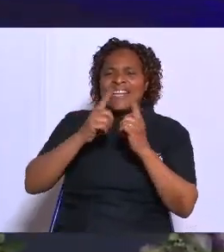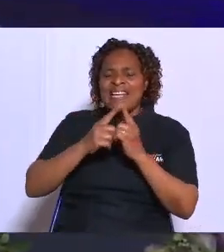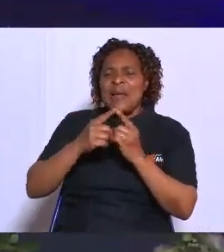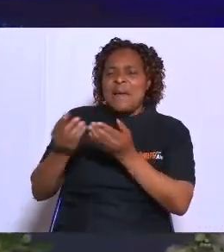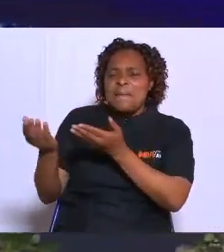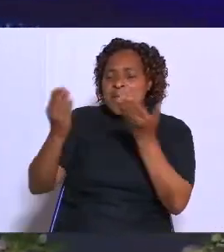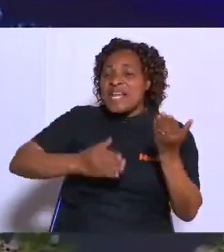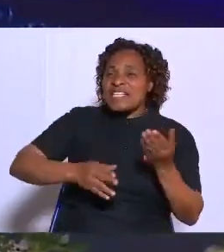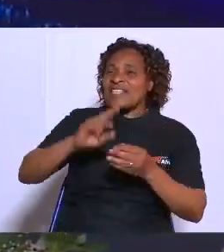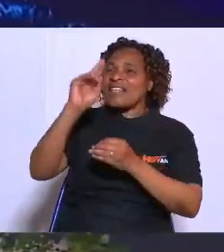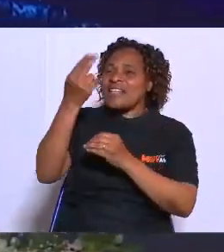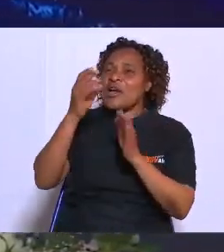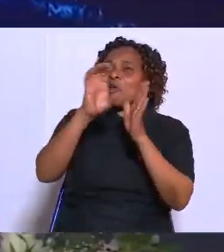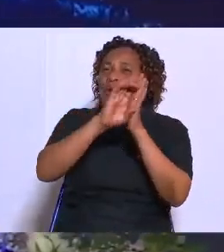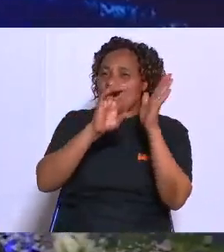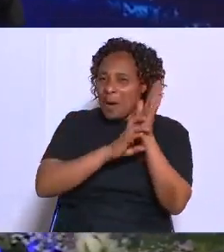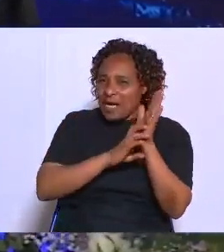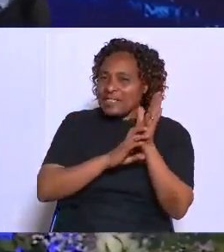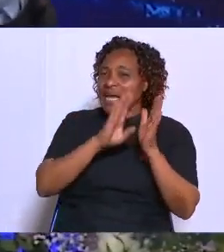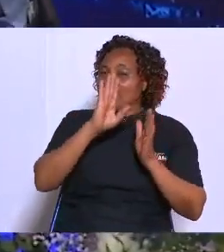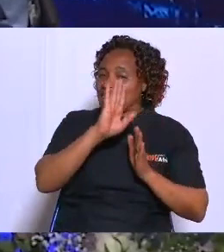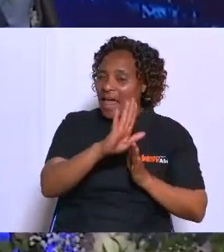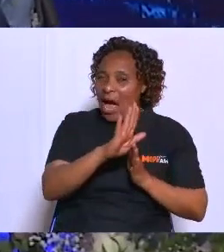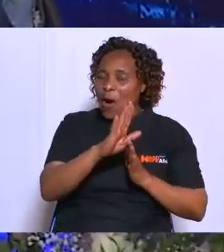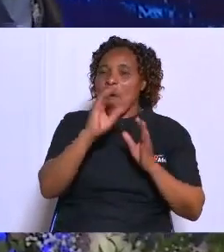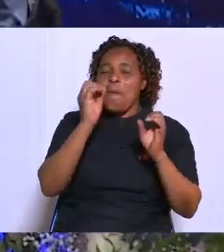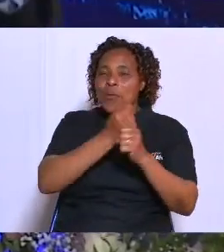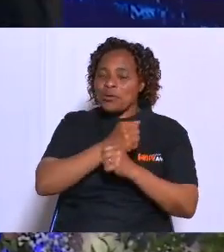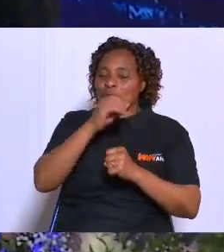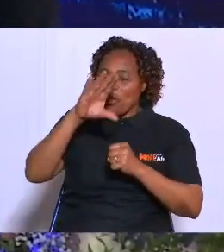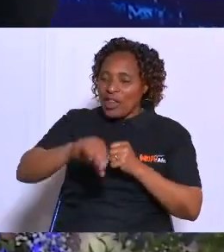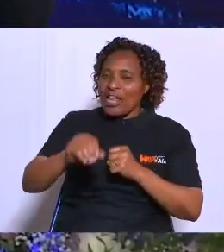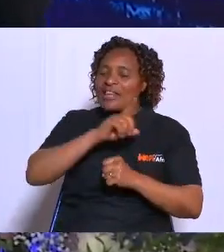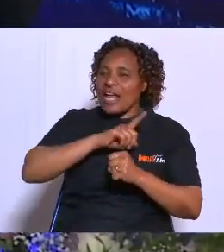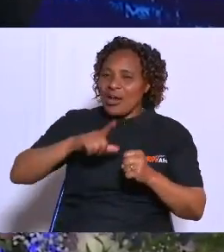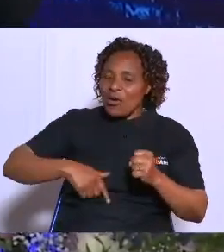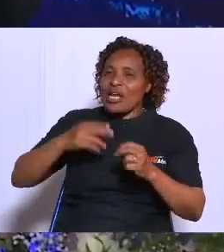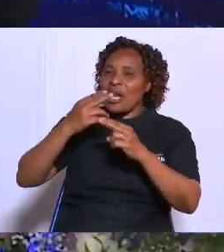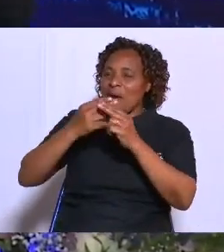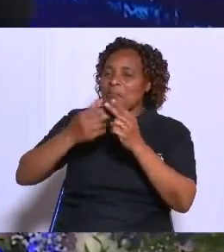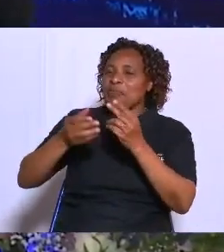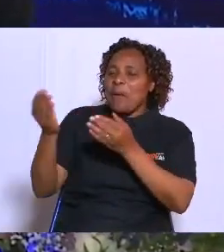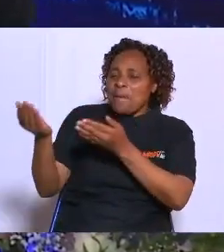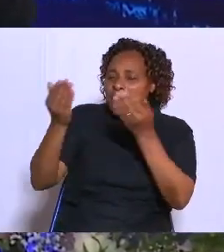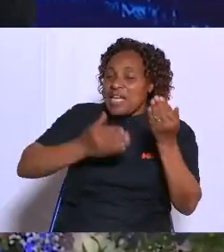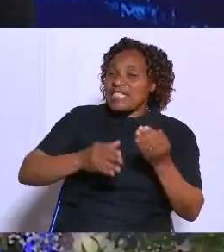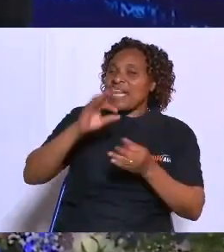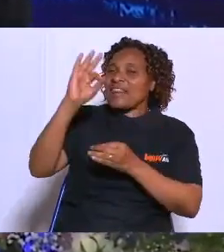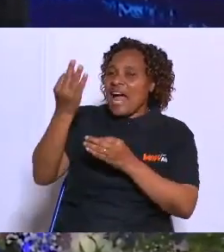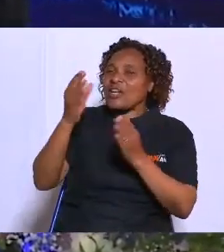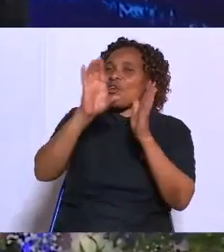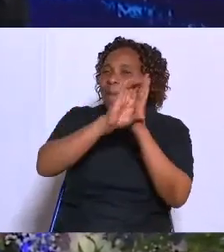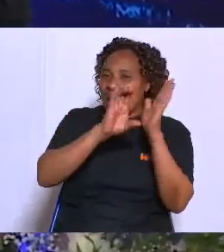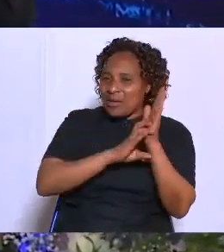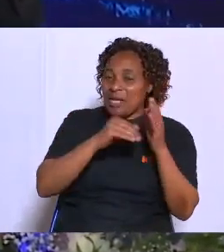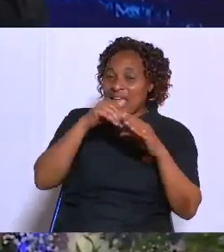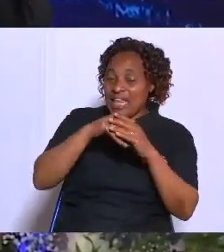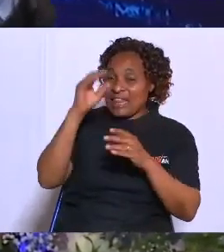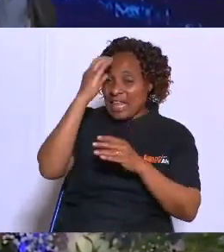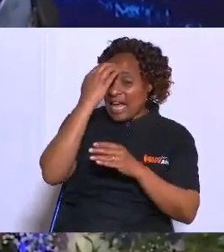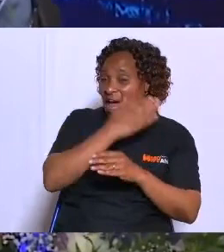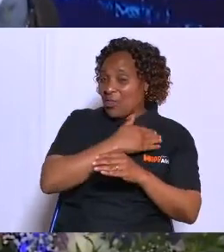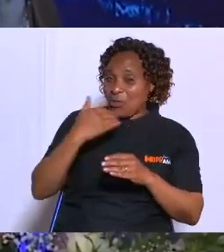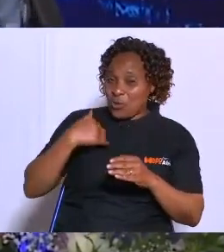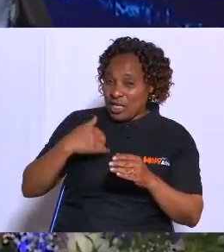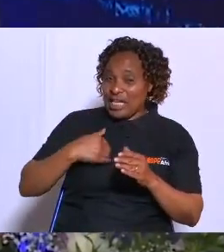commandment to Thou shalt not take the name of the Lord thy God in vain it brings the third commandment in the Catholic catechism